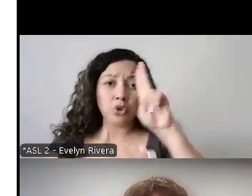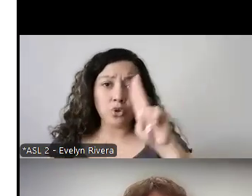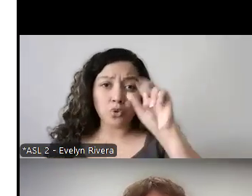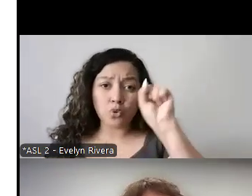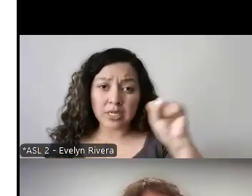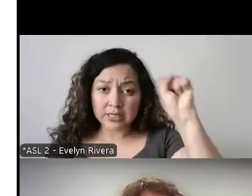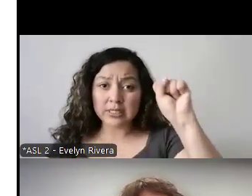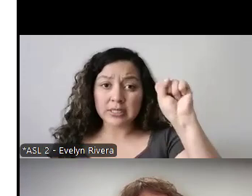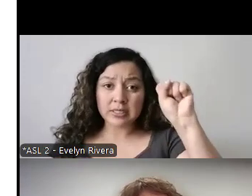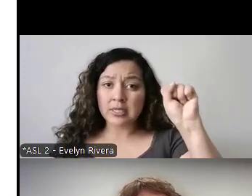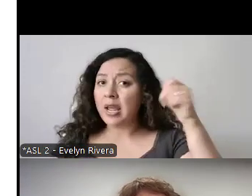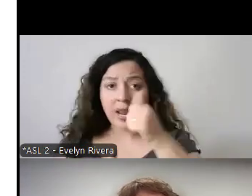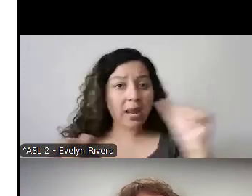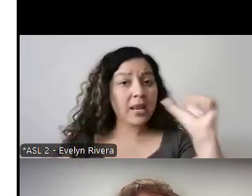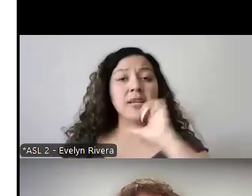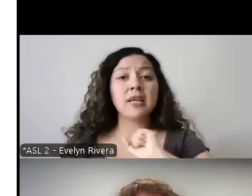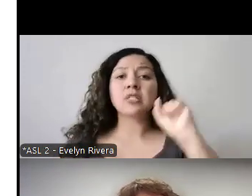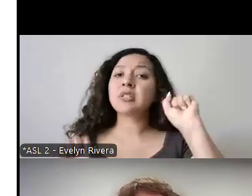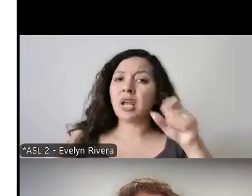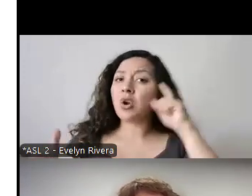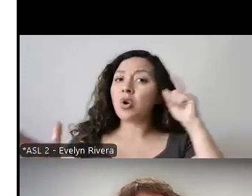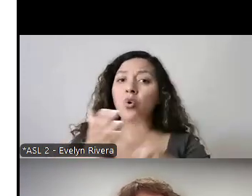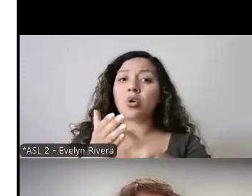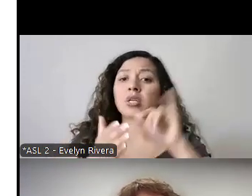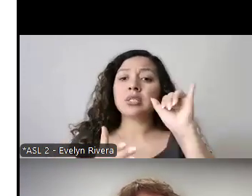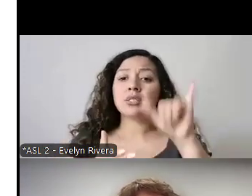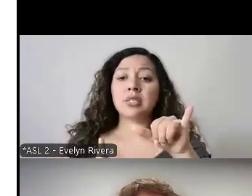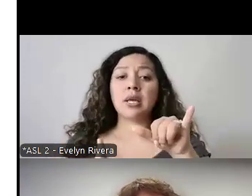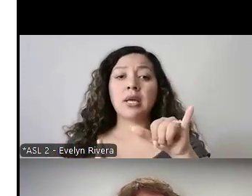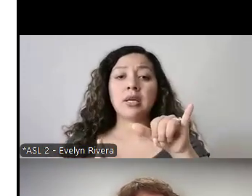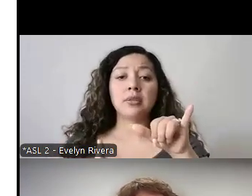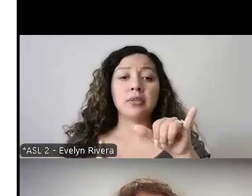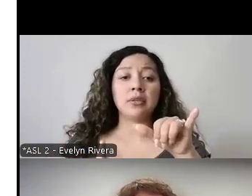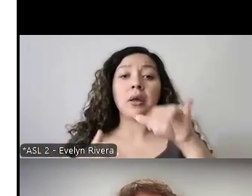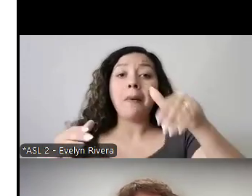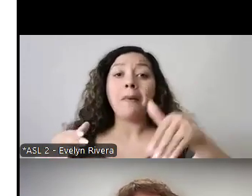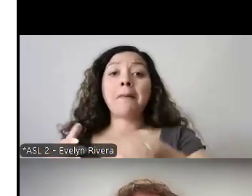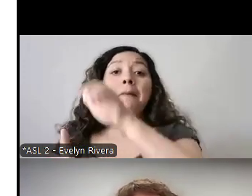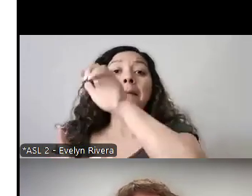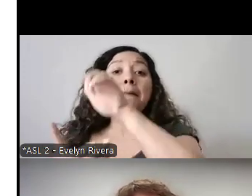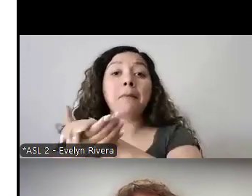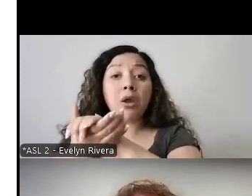any age. And as you can see, the married couples with children,